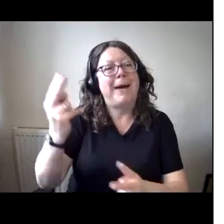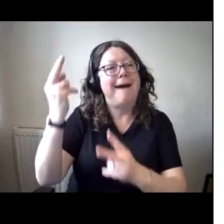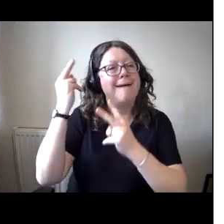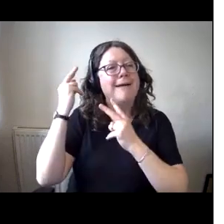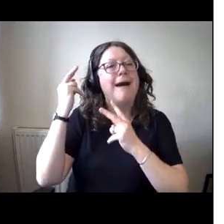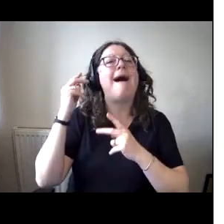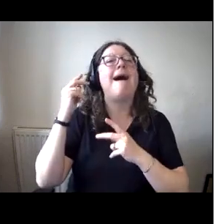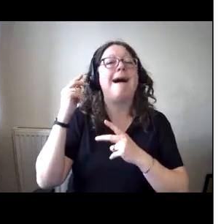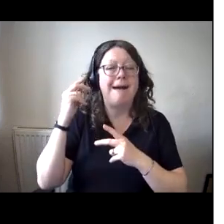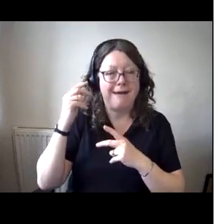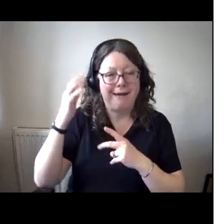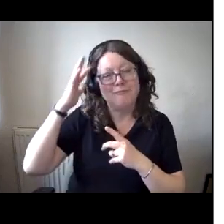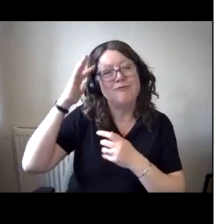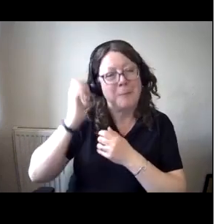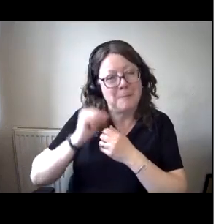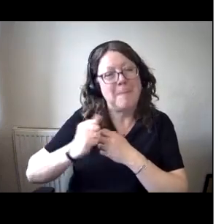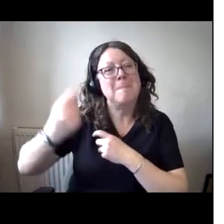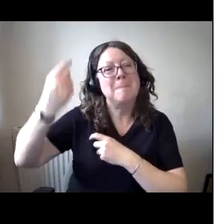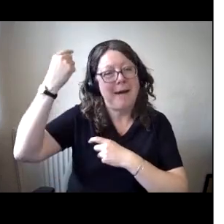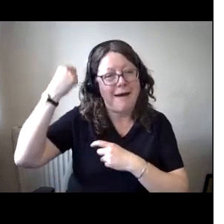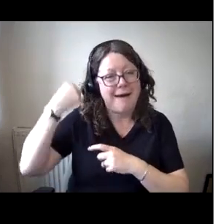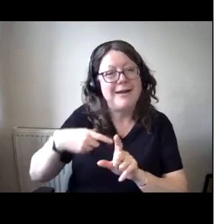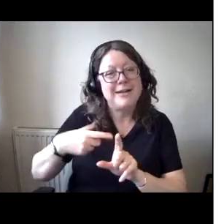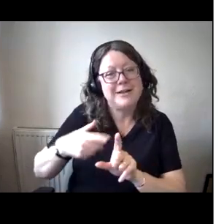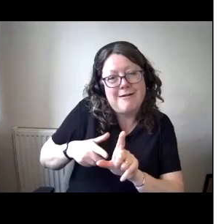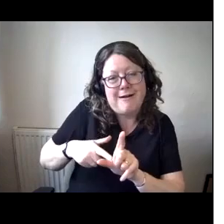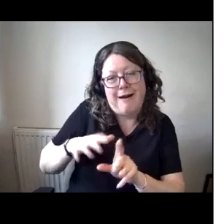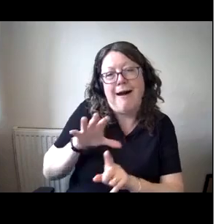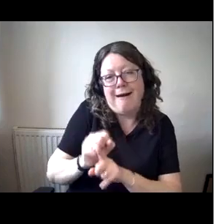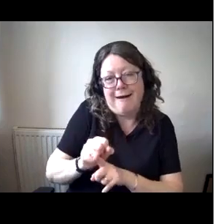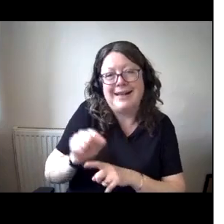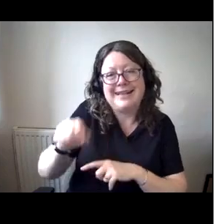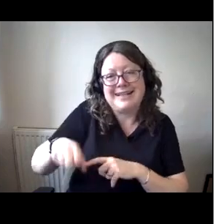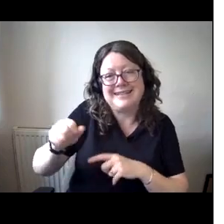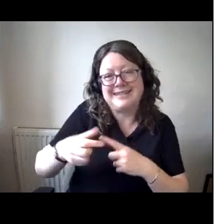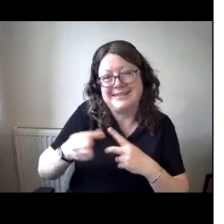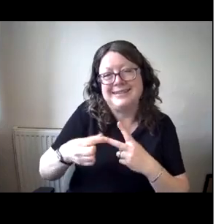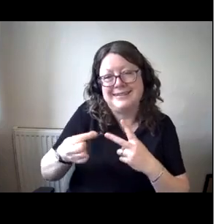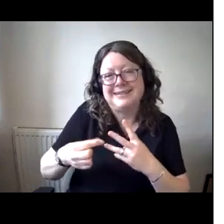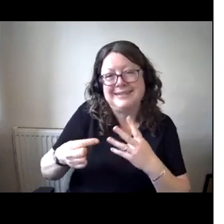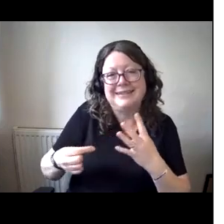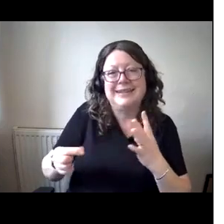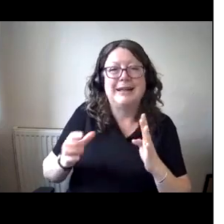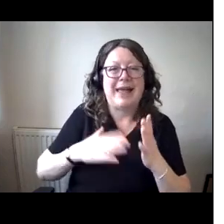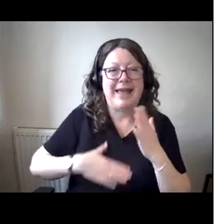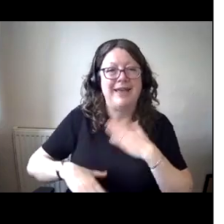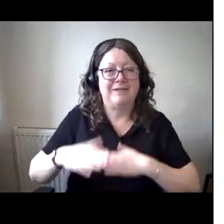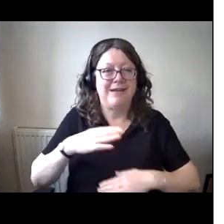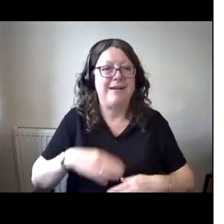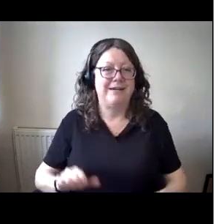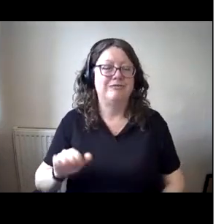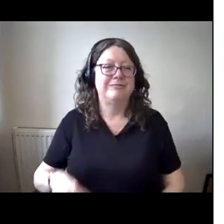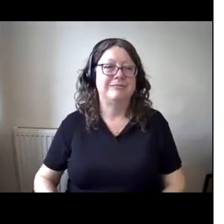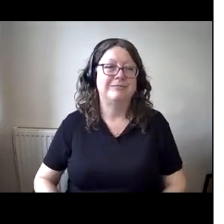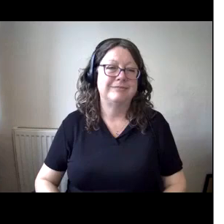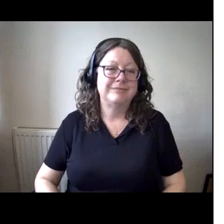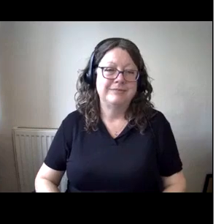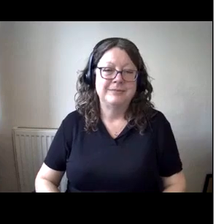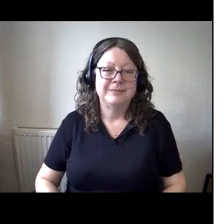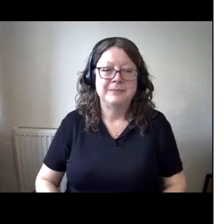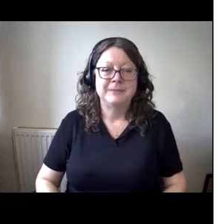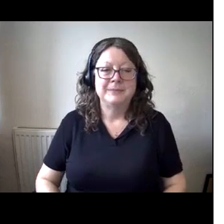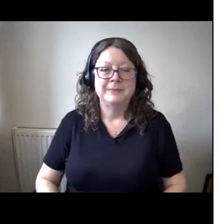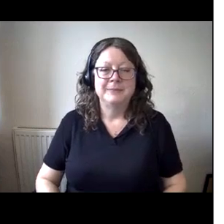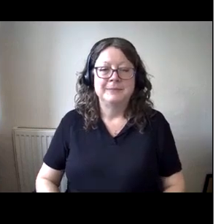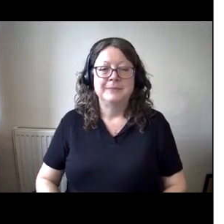young people in terms of their development, then we identify and recognise that those characteristics were